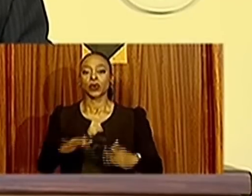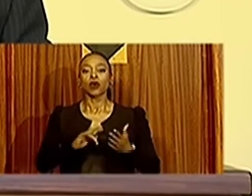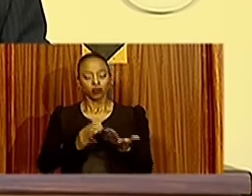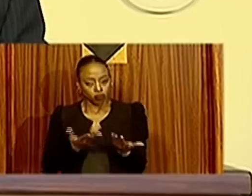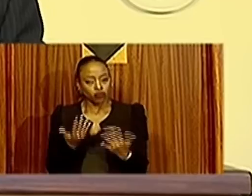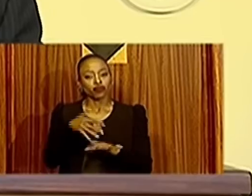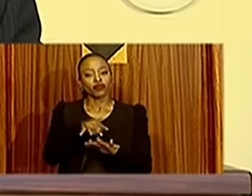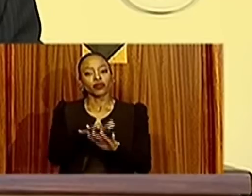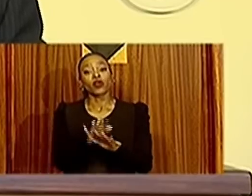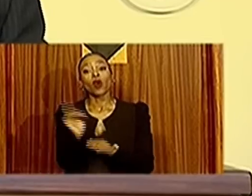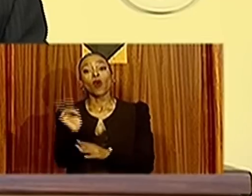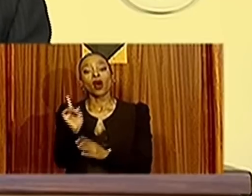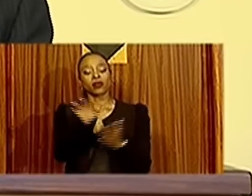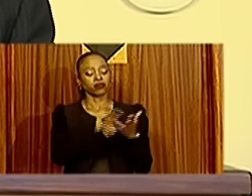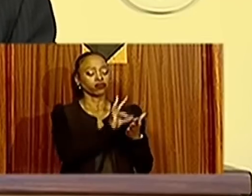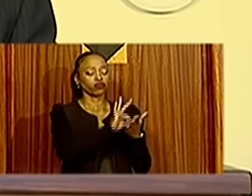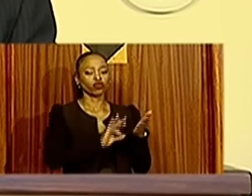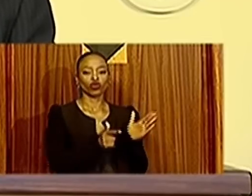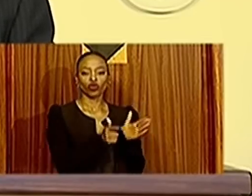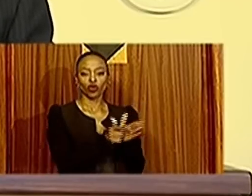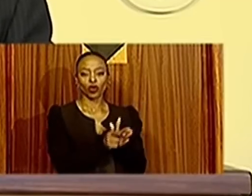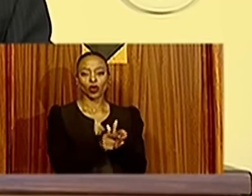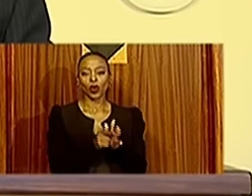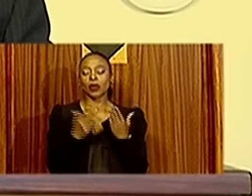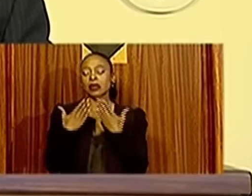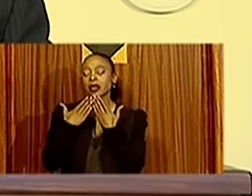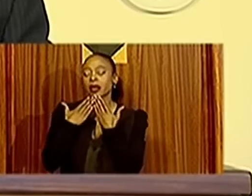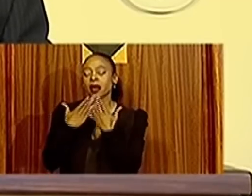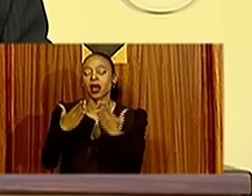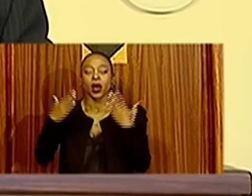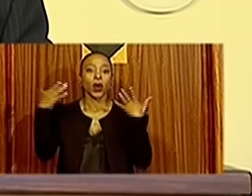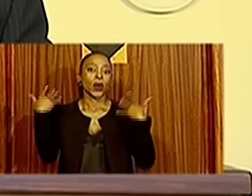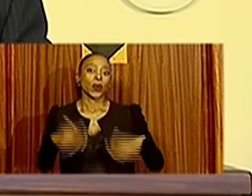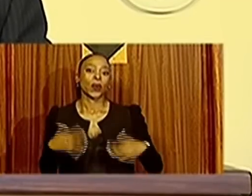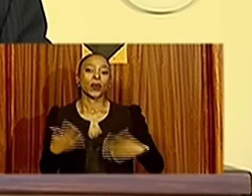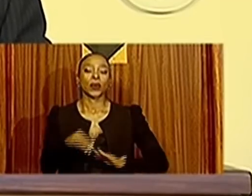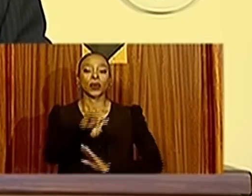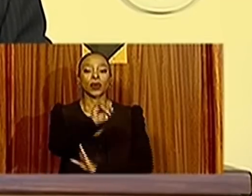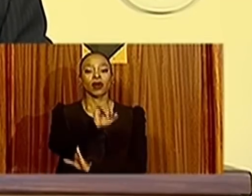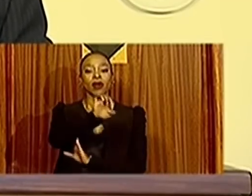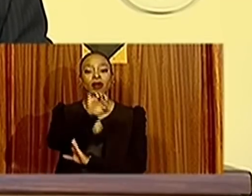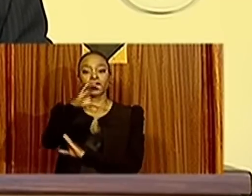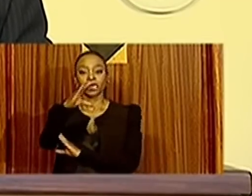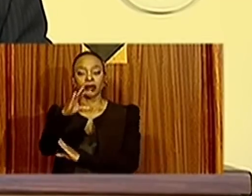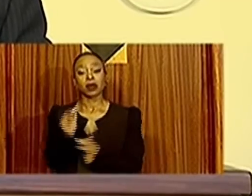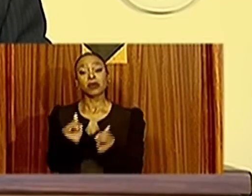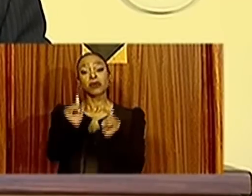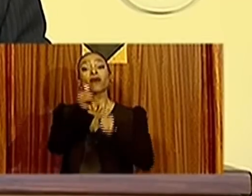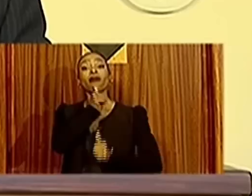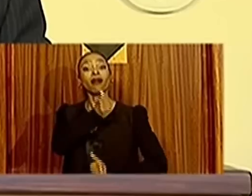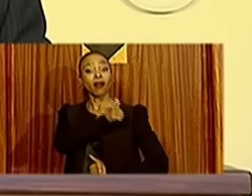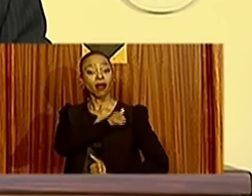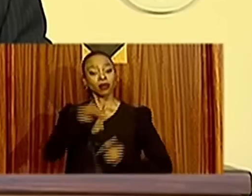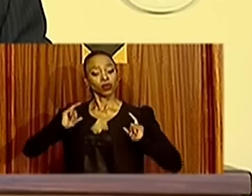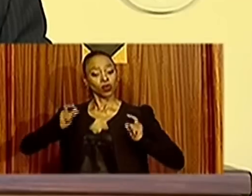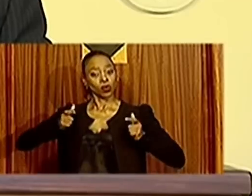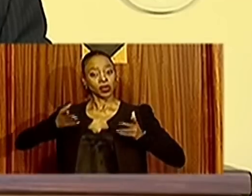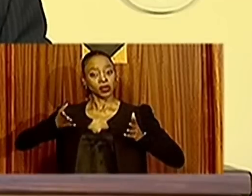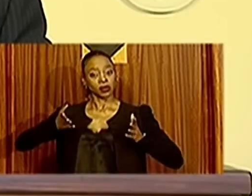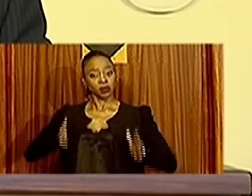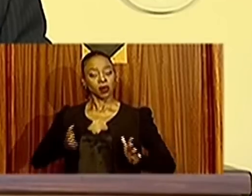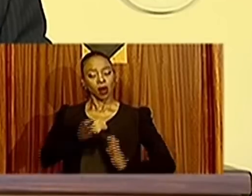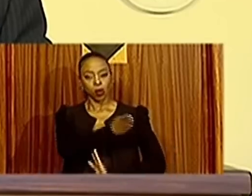laws. We convey our thanks and best wishes to the IEC commissioners, to the